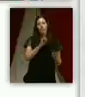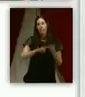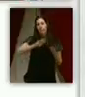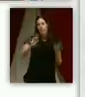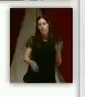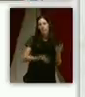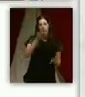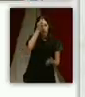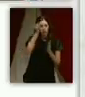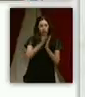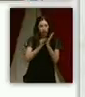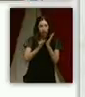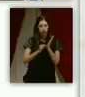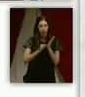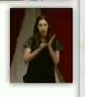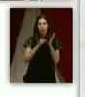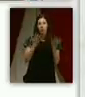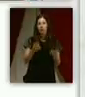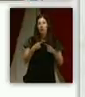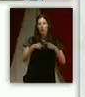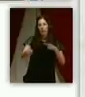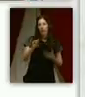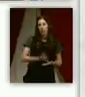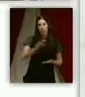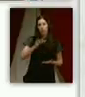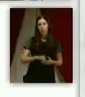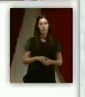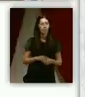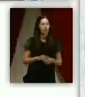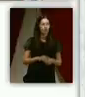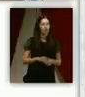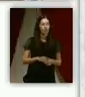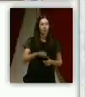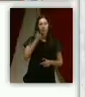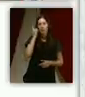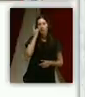The other criteria is the instant messaging.